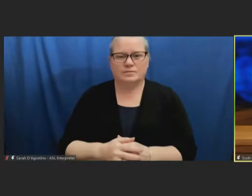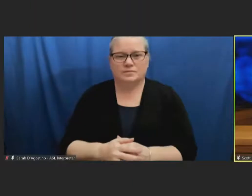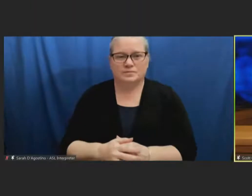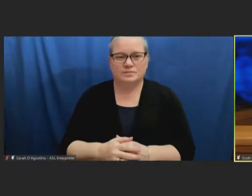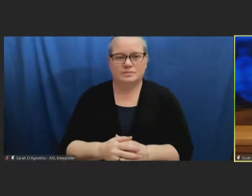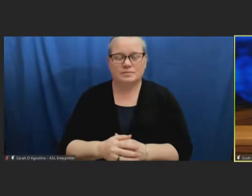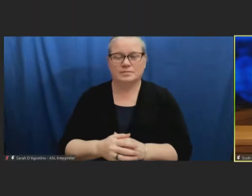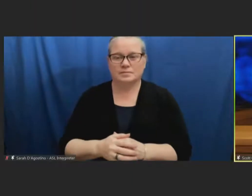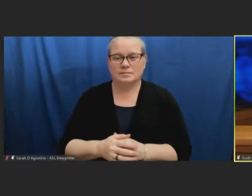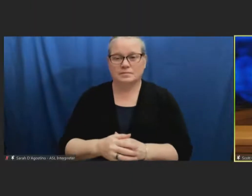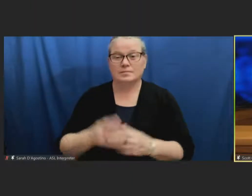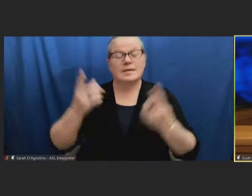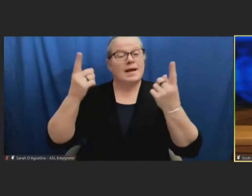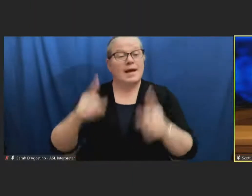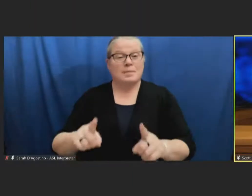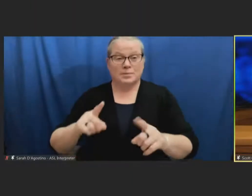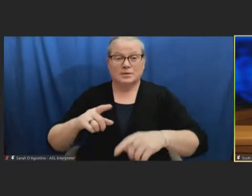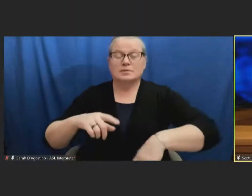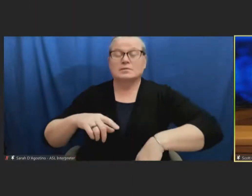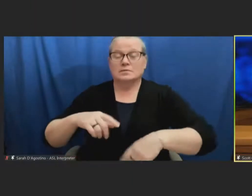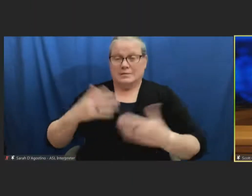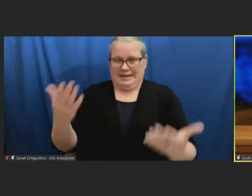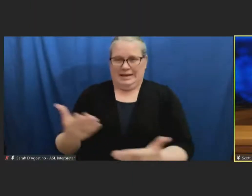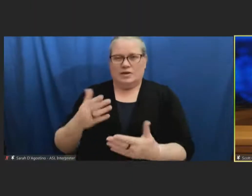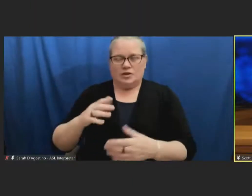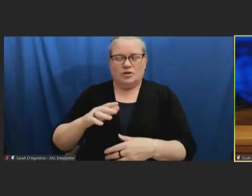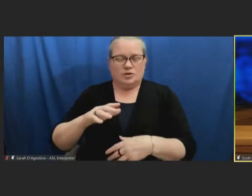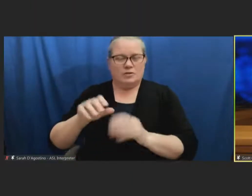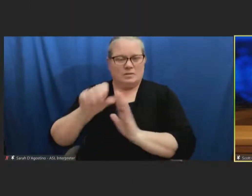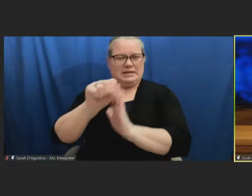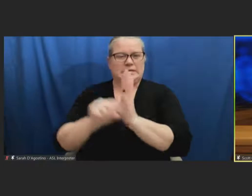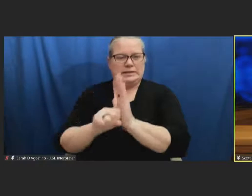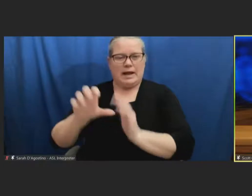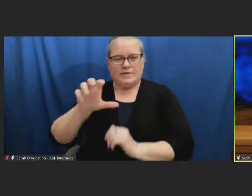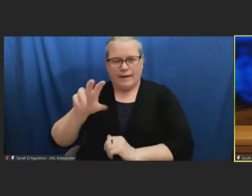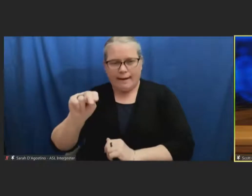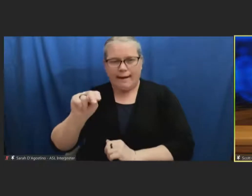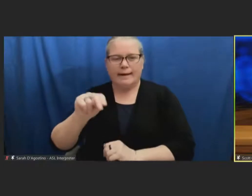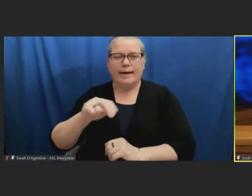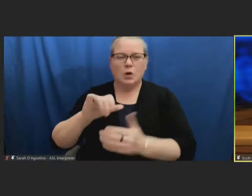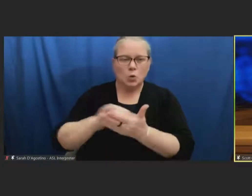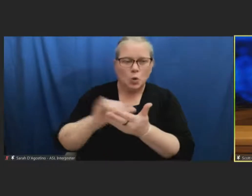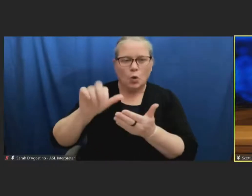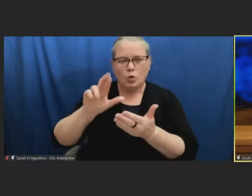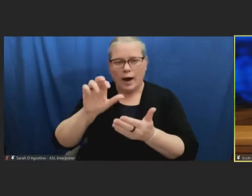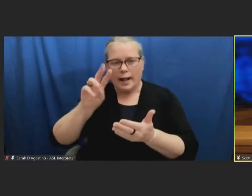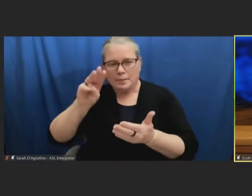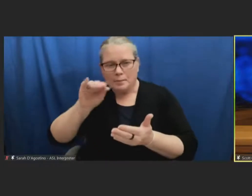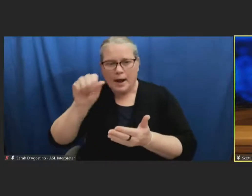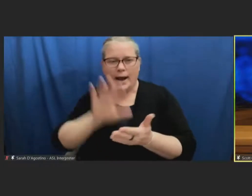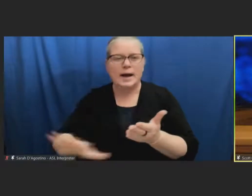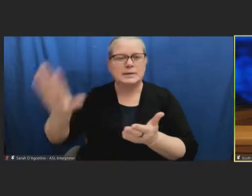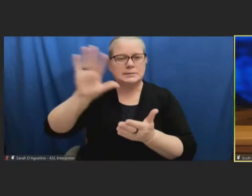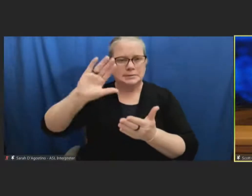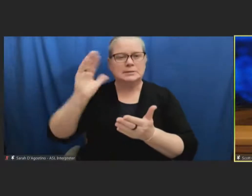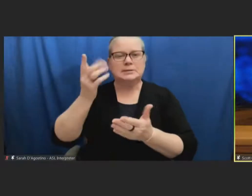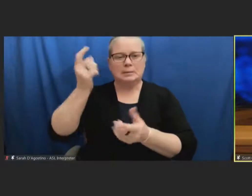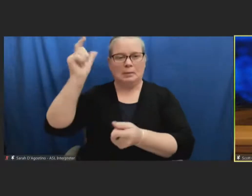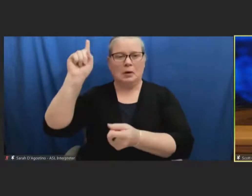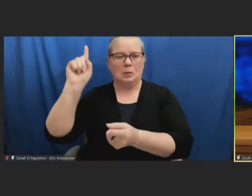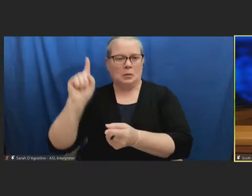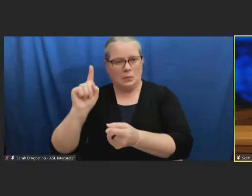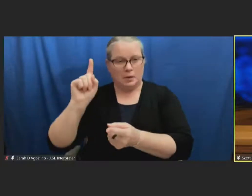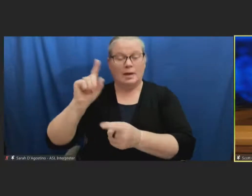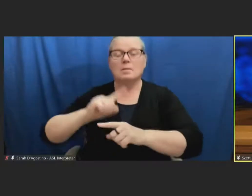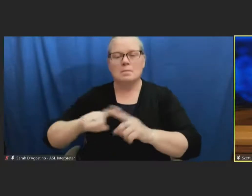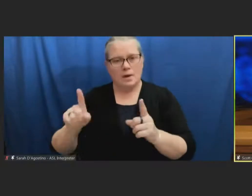picture around the tri-state region, certainly around the state, but we're not through this by any means quite yet. The pressure on the healthcare system is